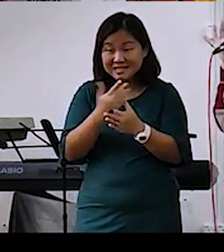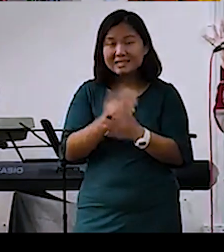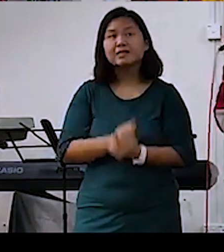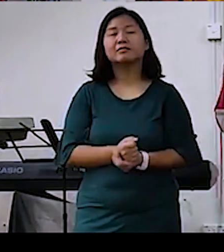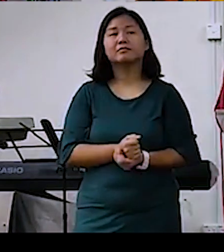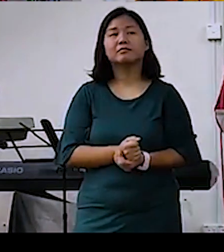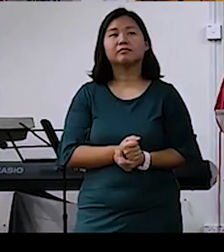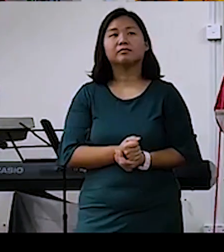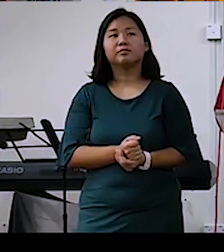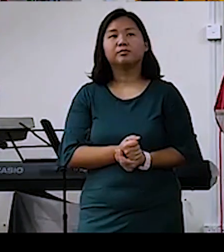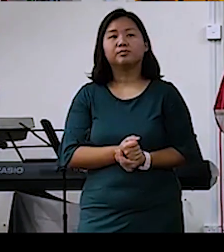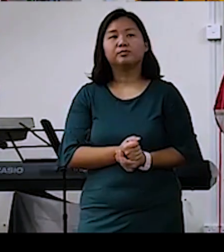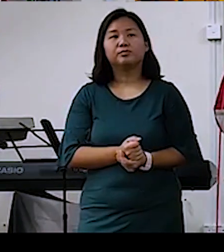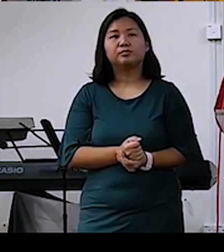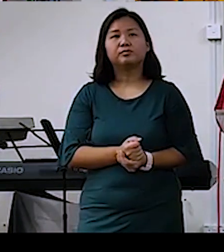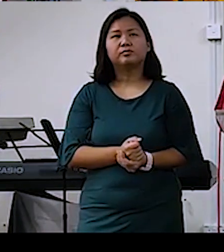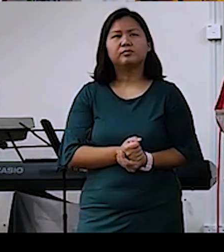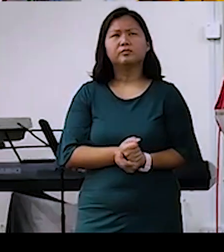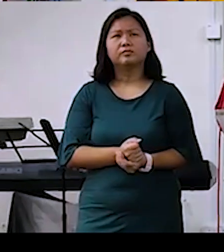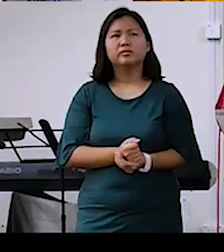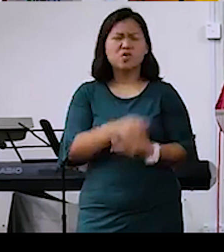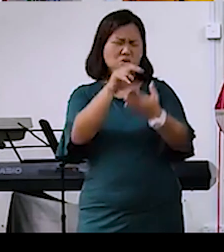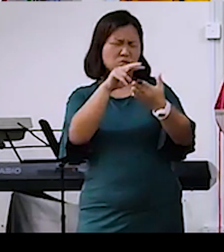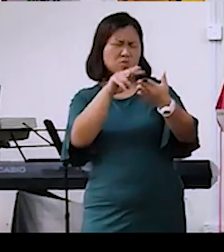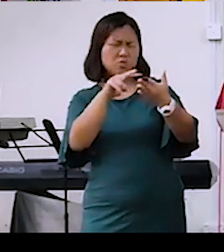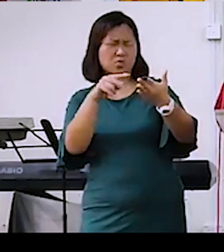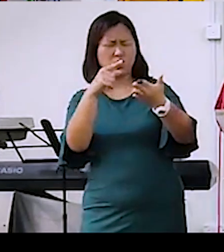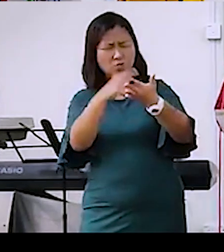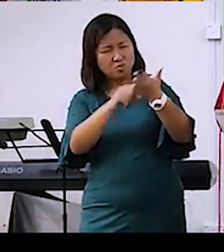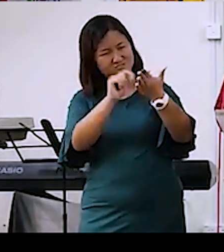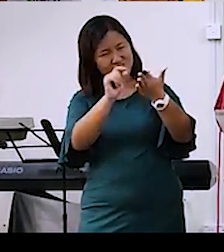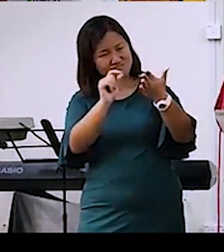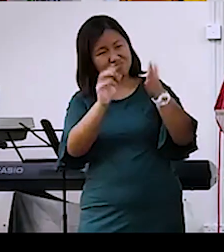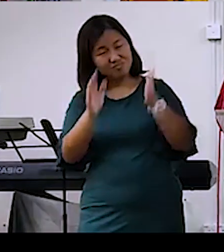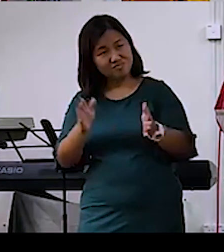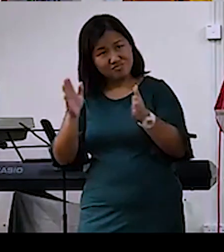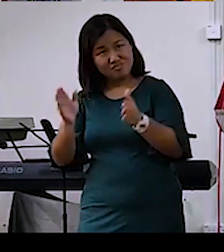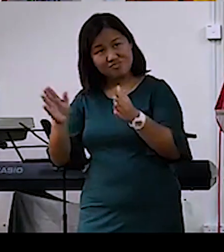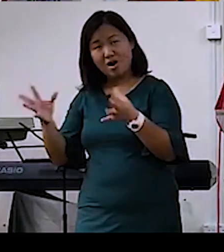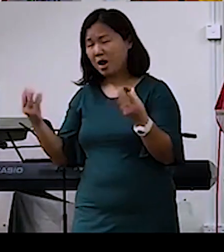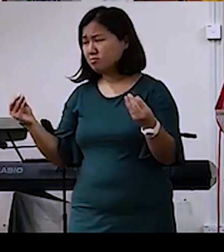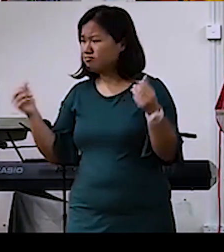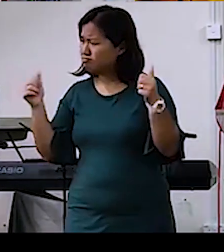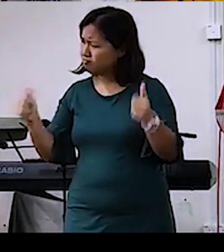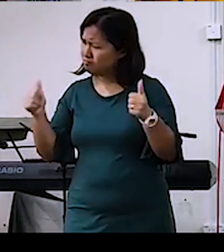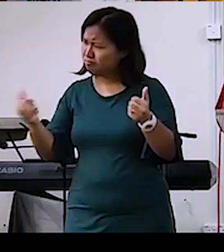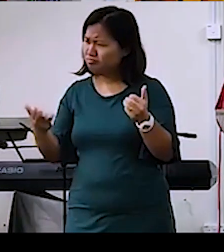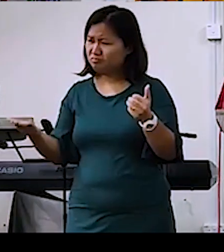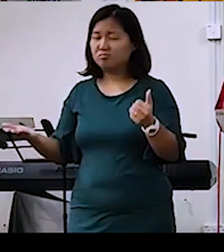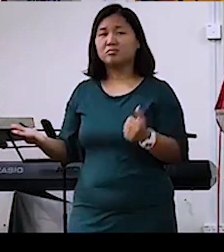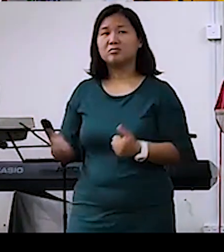of the leaders will share soon, and check out the notes that the Spirit of God has led me to prepare. A lot of good stuff from this chapter